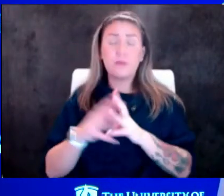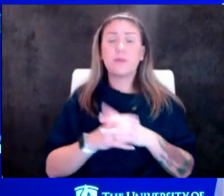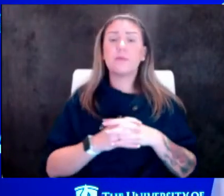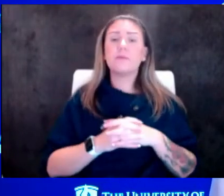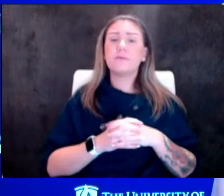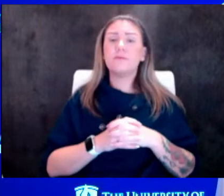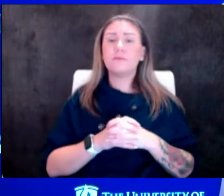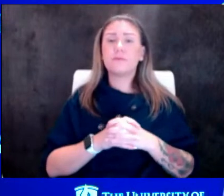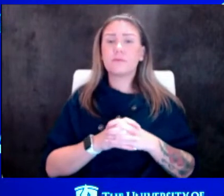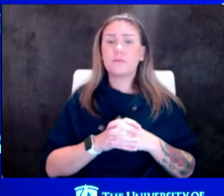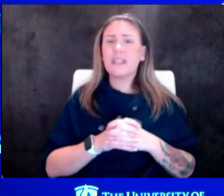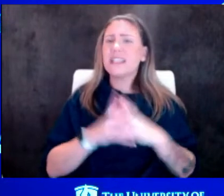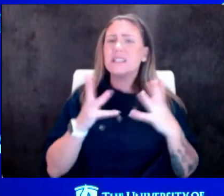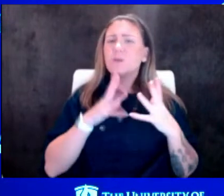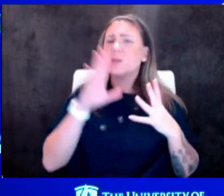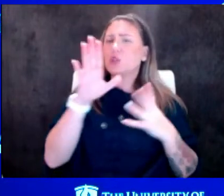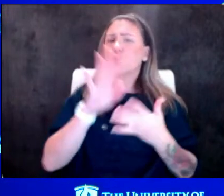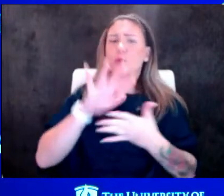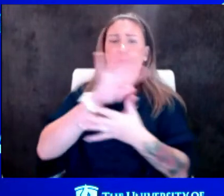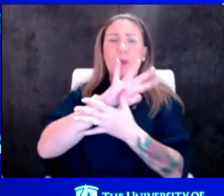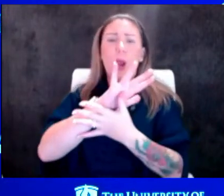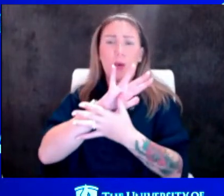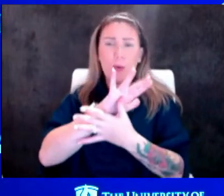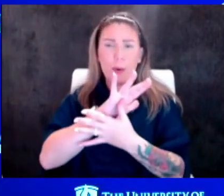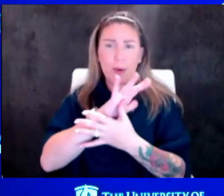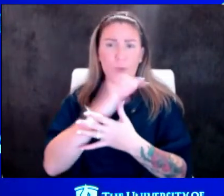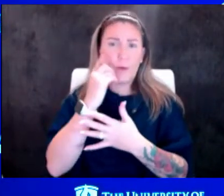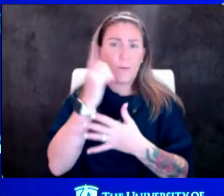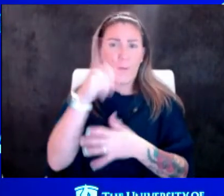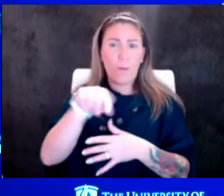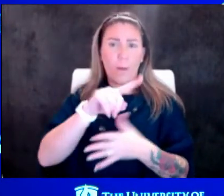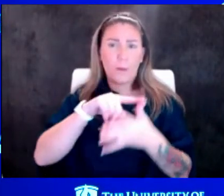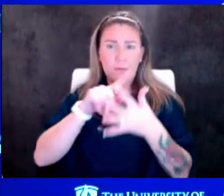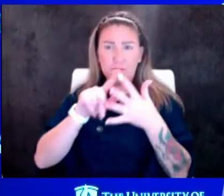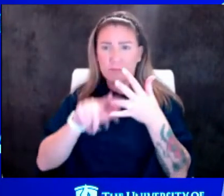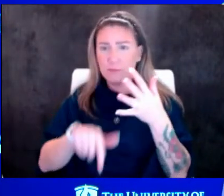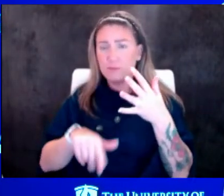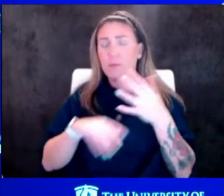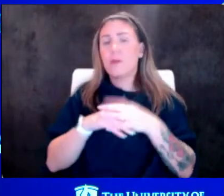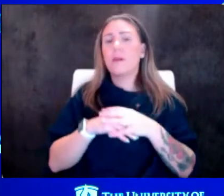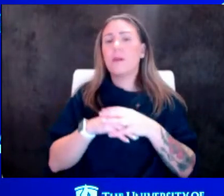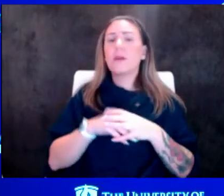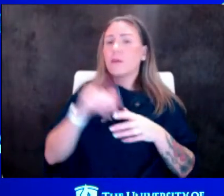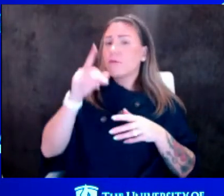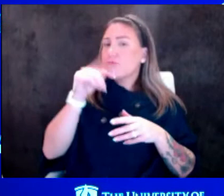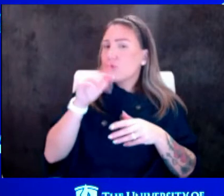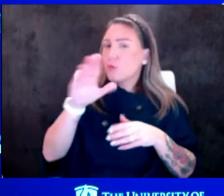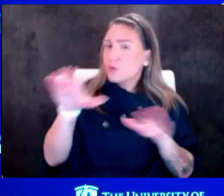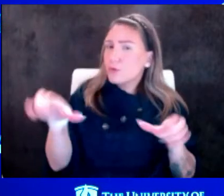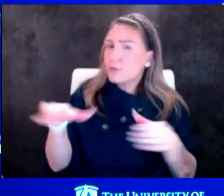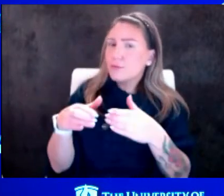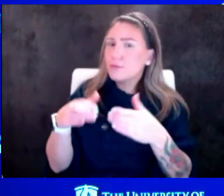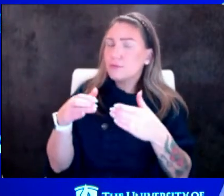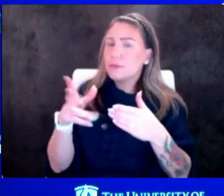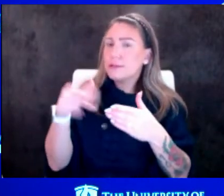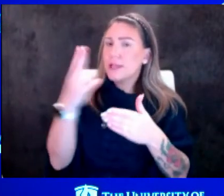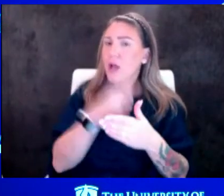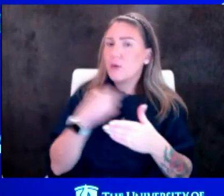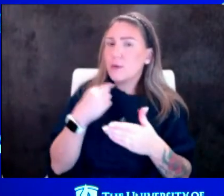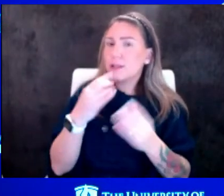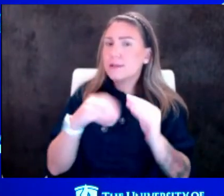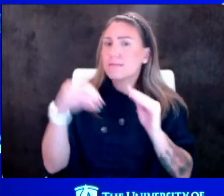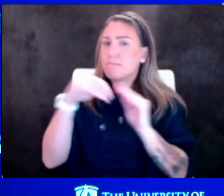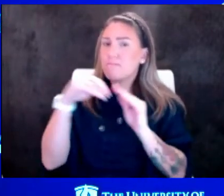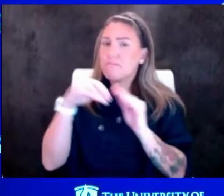really what is your priority in doing those things, and who in your bubble is at risk of further severe disease